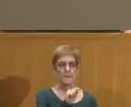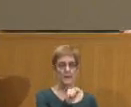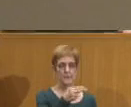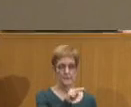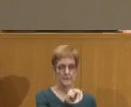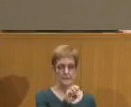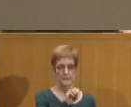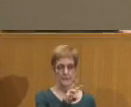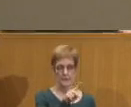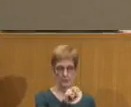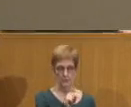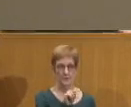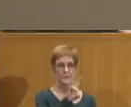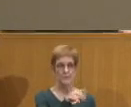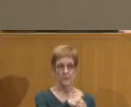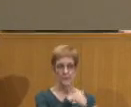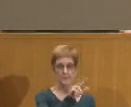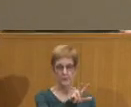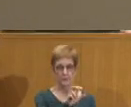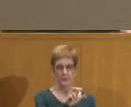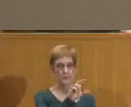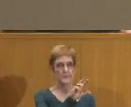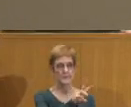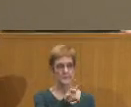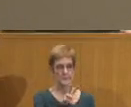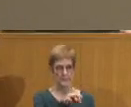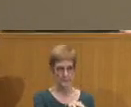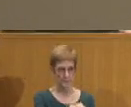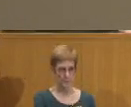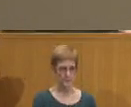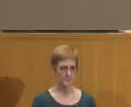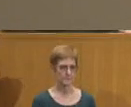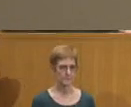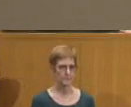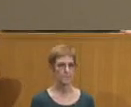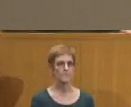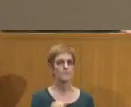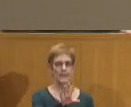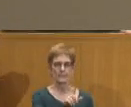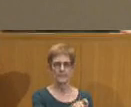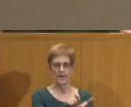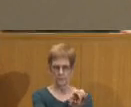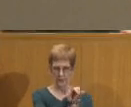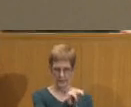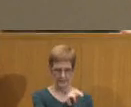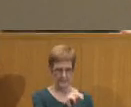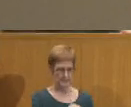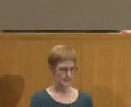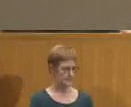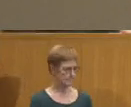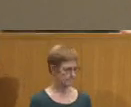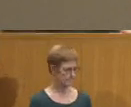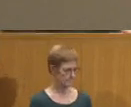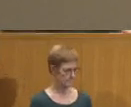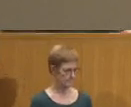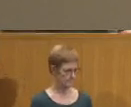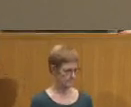11,261 votes. For City Council District 2, Malcolm Graham, elected